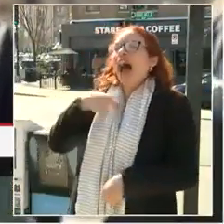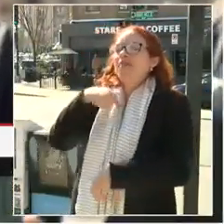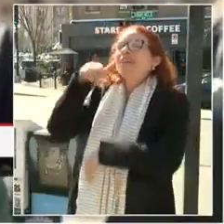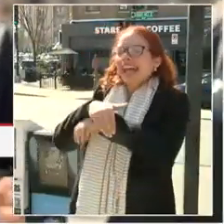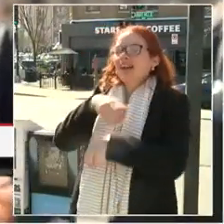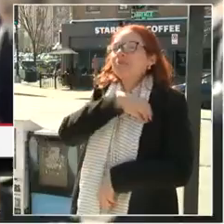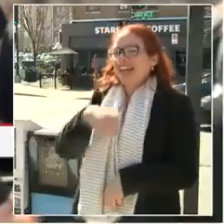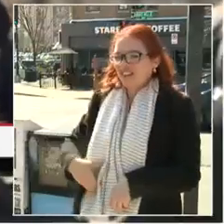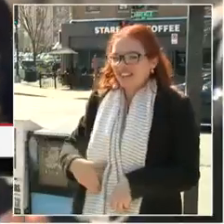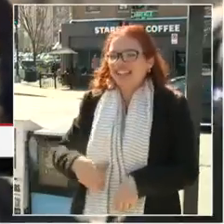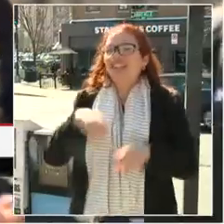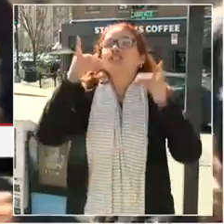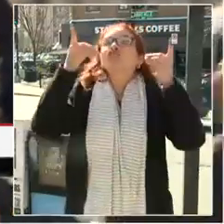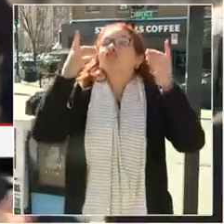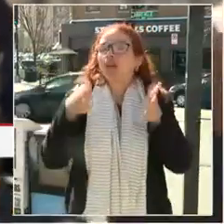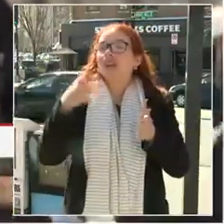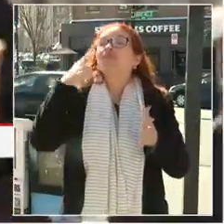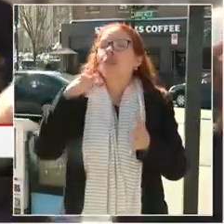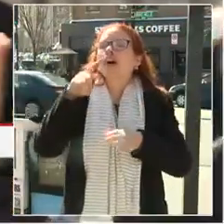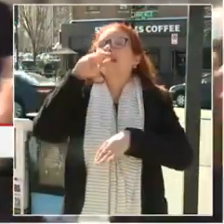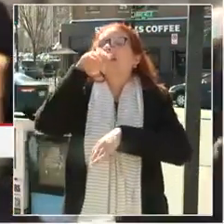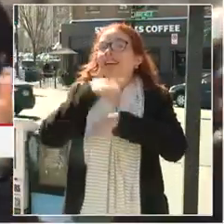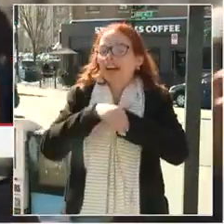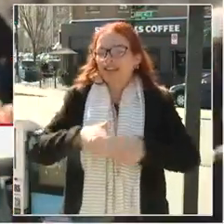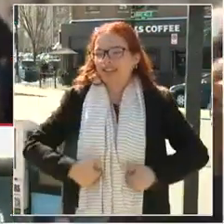the Director of Nightlife.